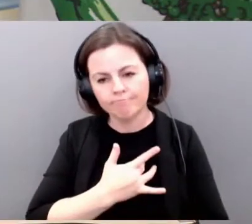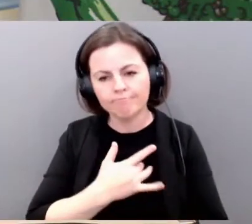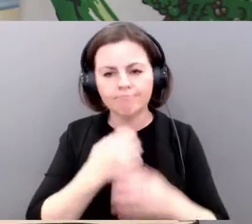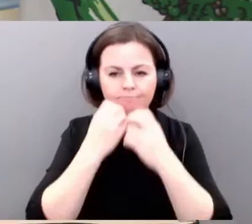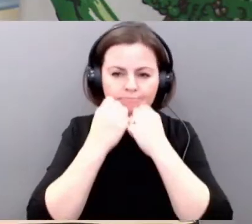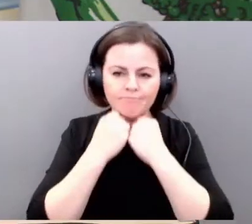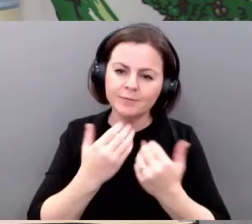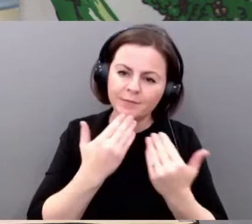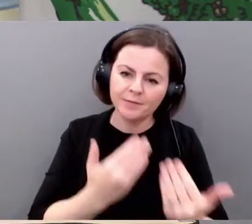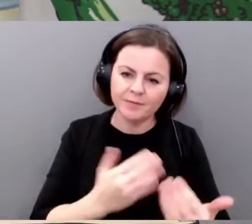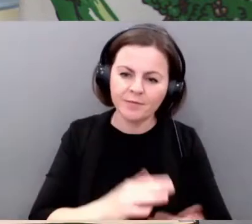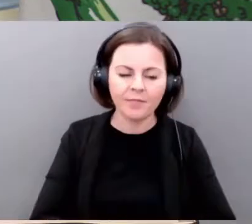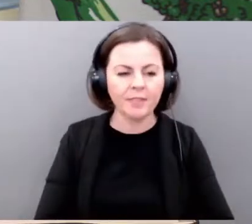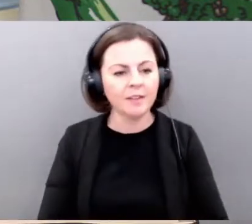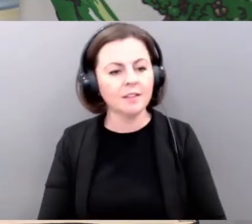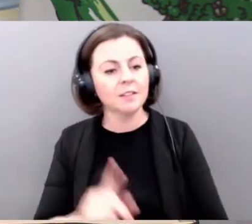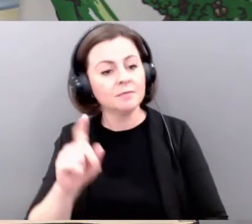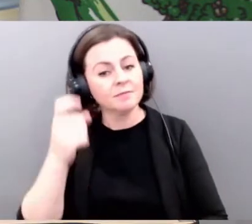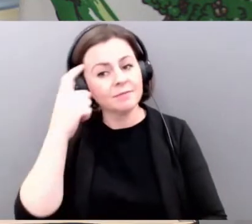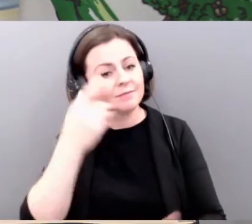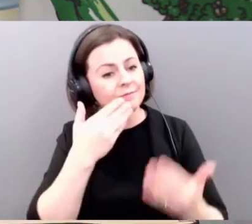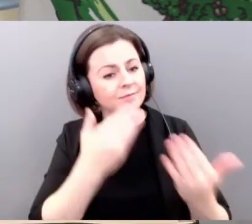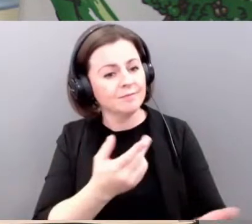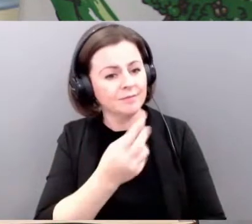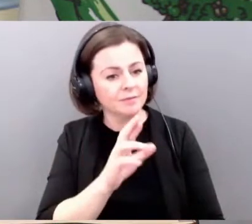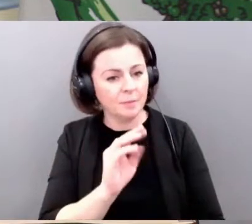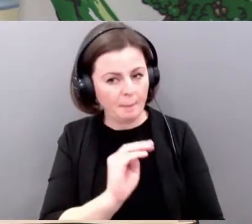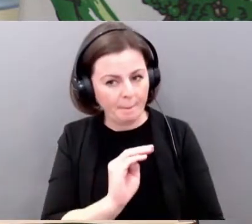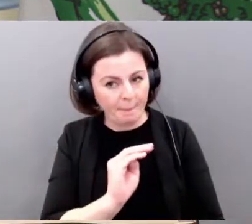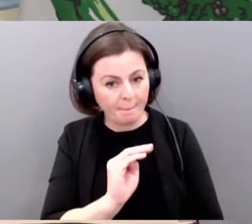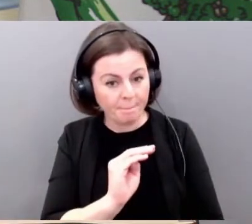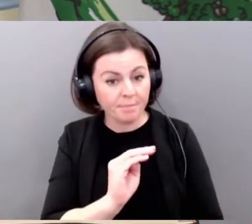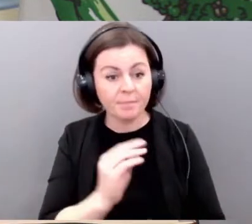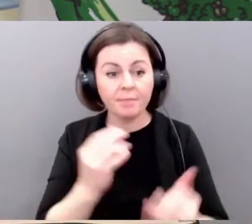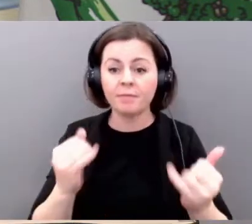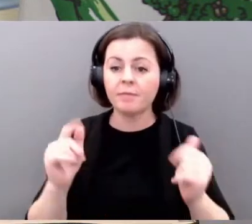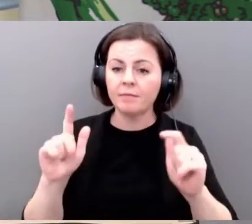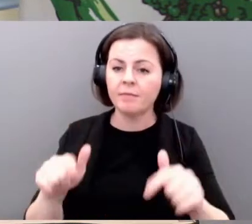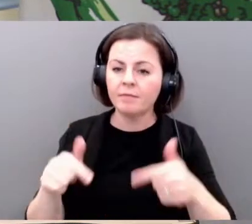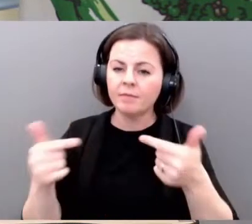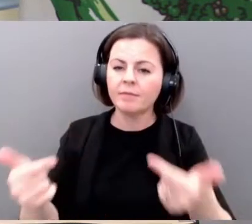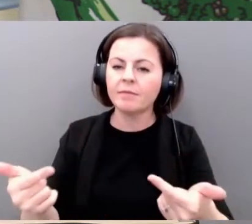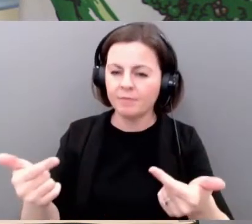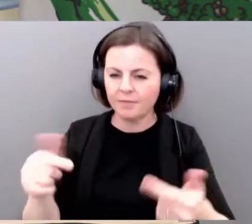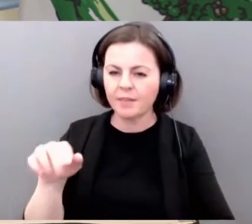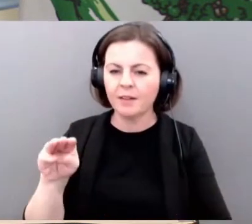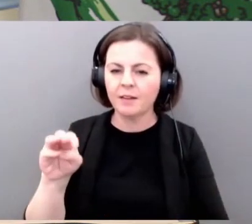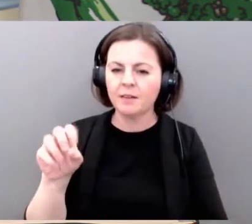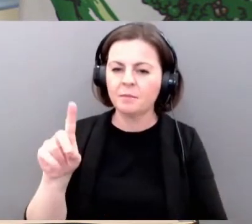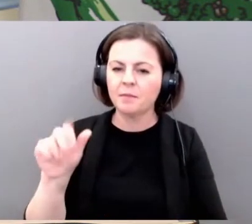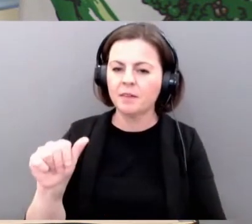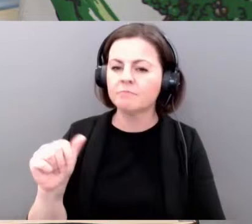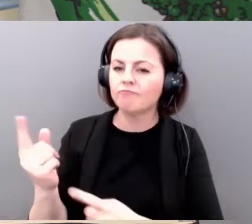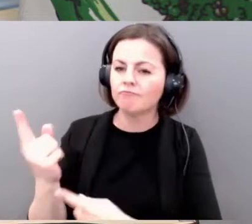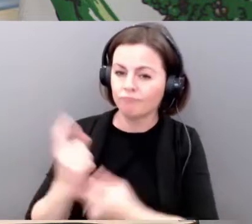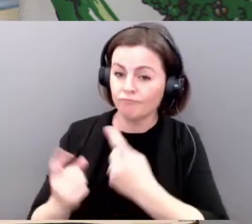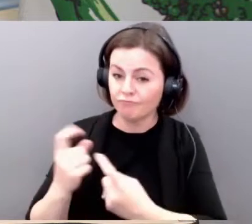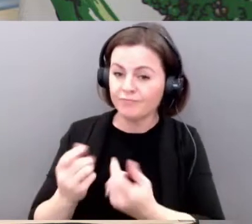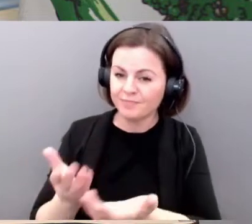Thank you, Dr. Morrison, and we will now turn it over to some questions from our friends in the